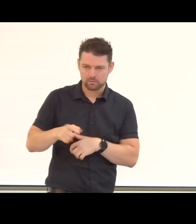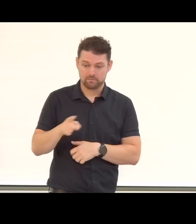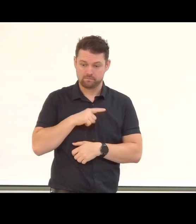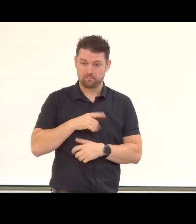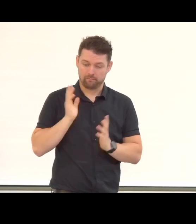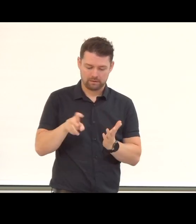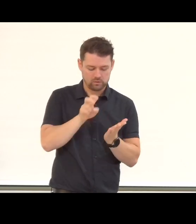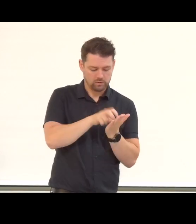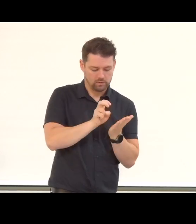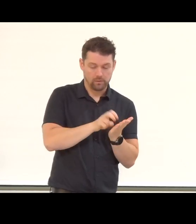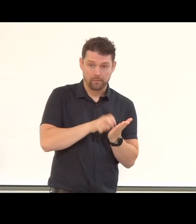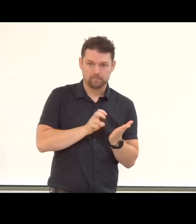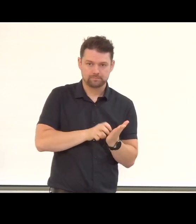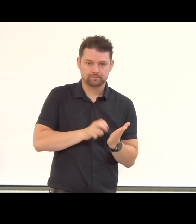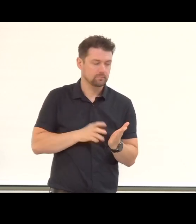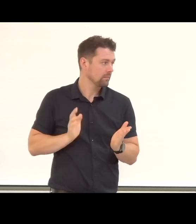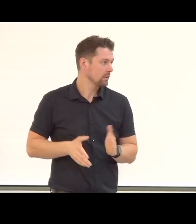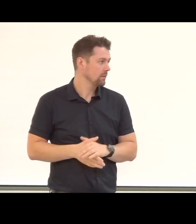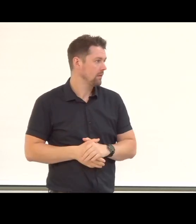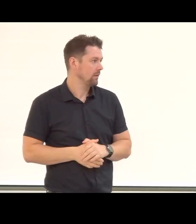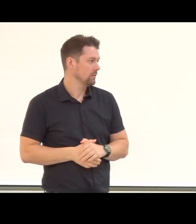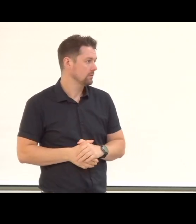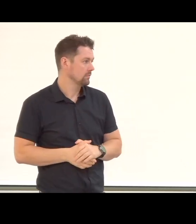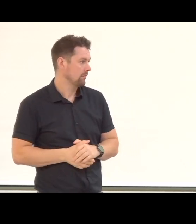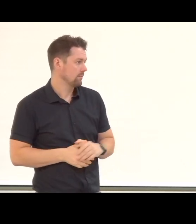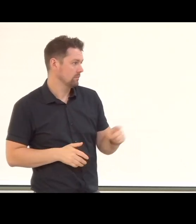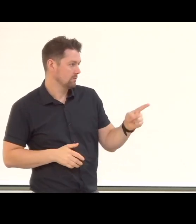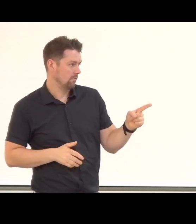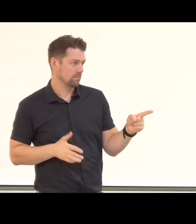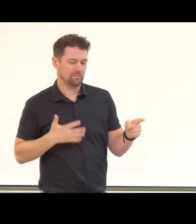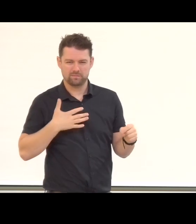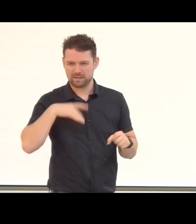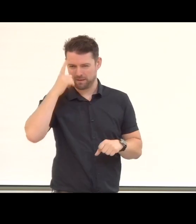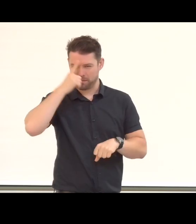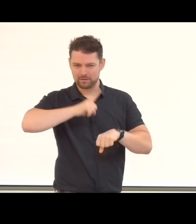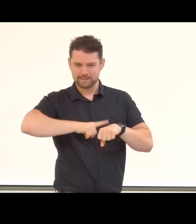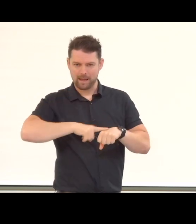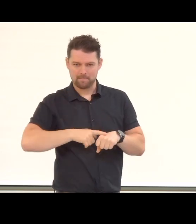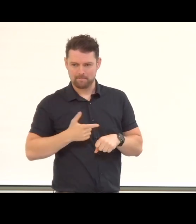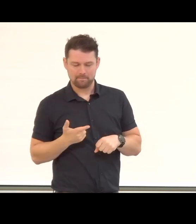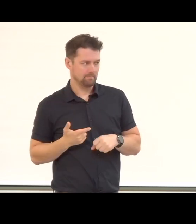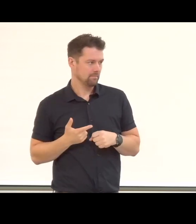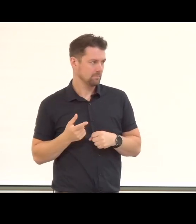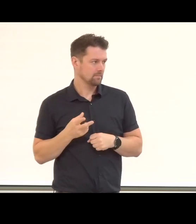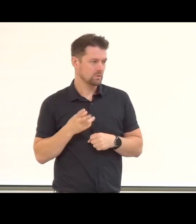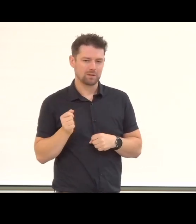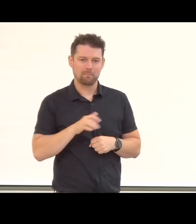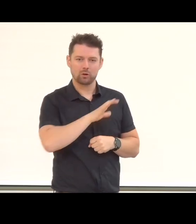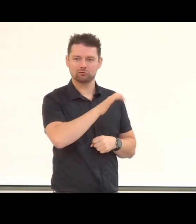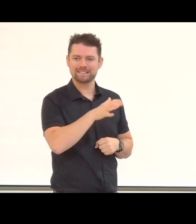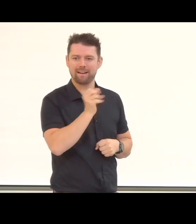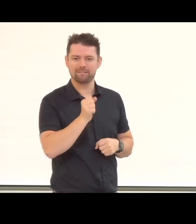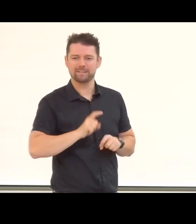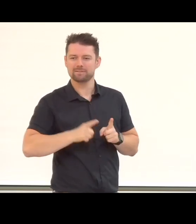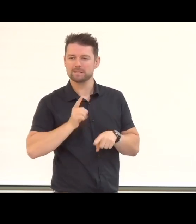needs to be kind of FCC'd and so on. Yeah. Imagine you really have to think about lead times. If you're dealing with certain materials, certain countries will have lead times.